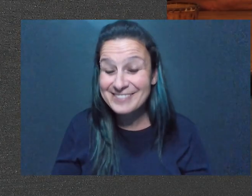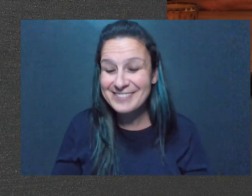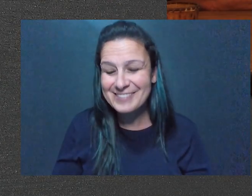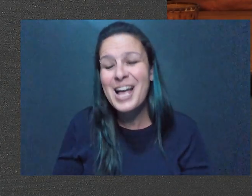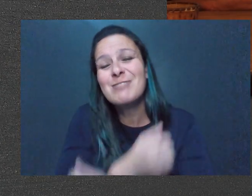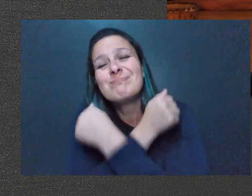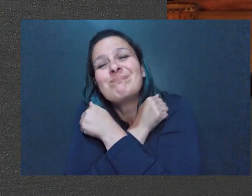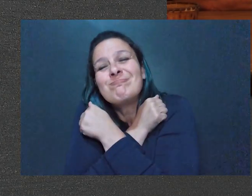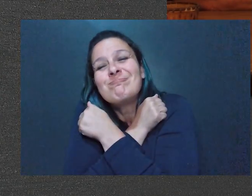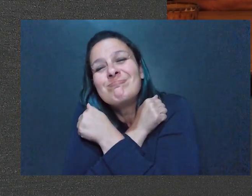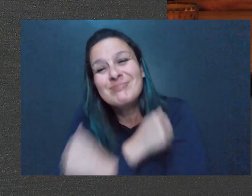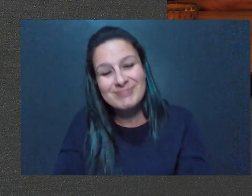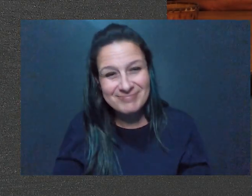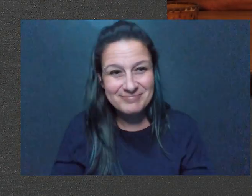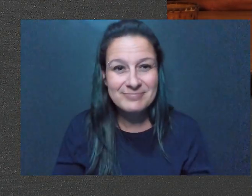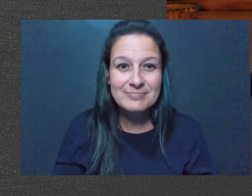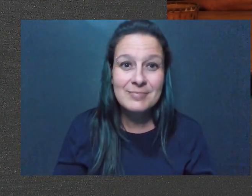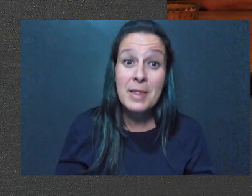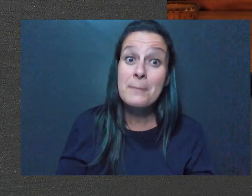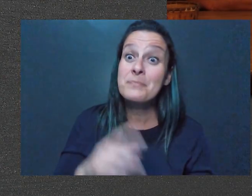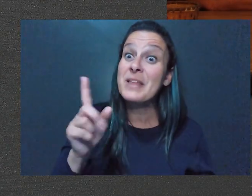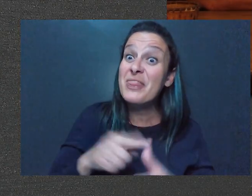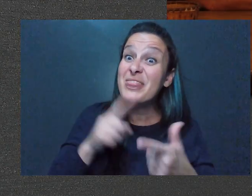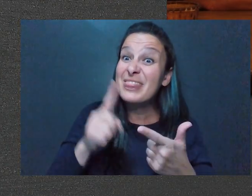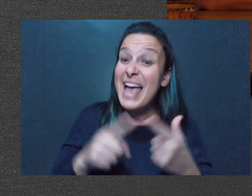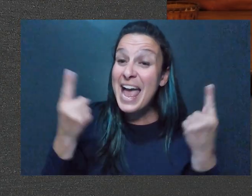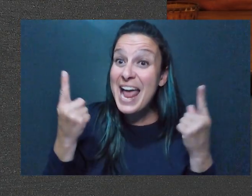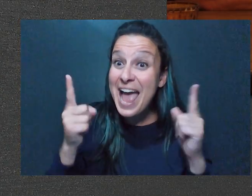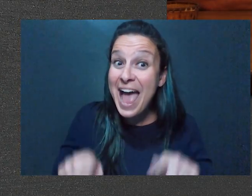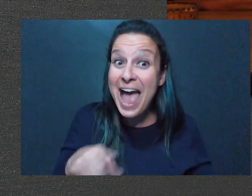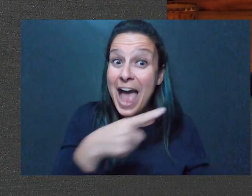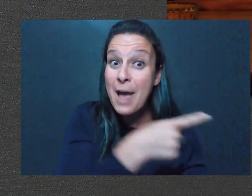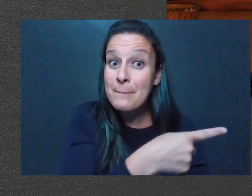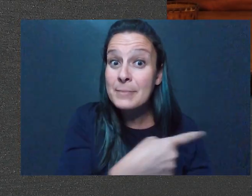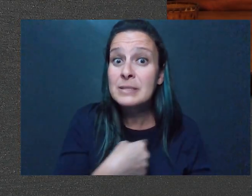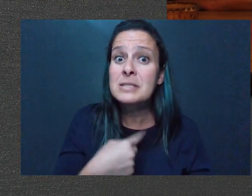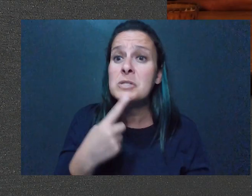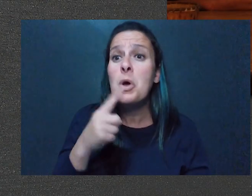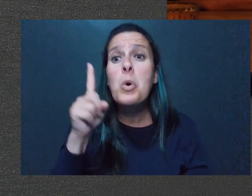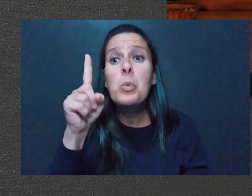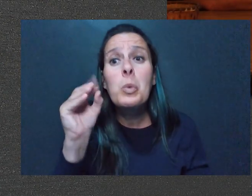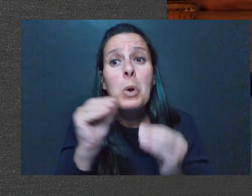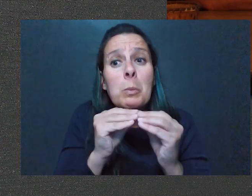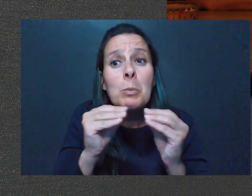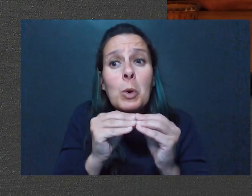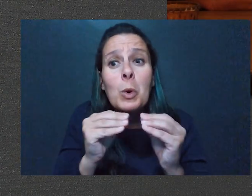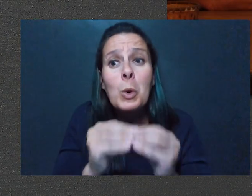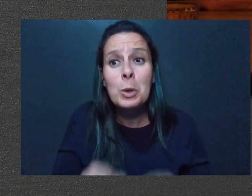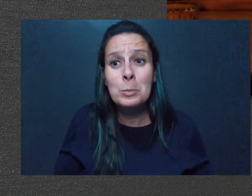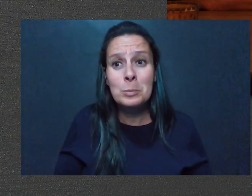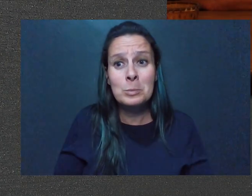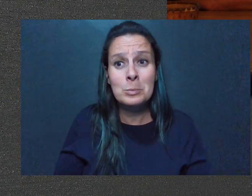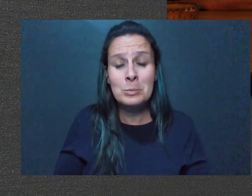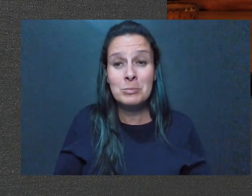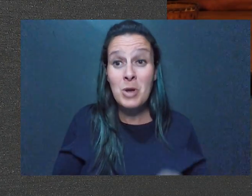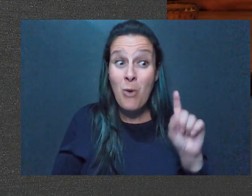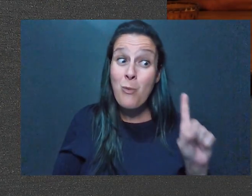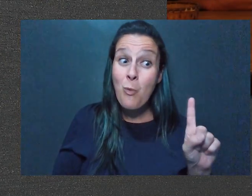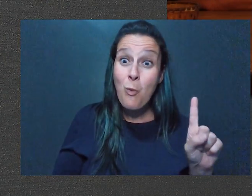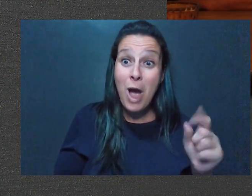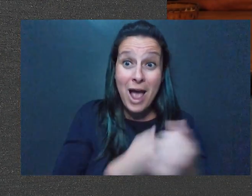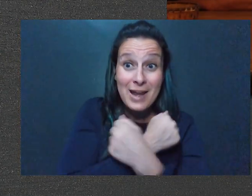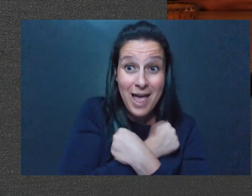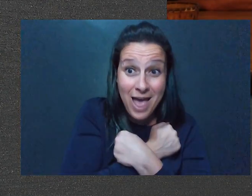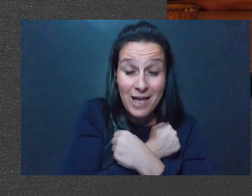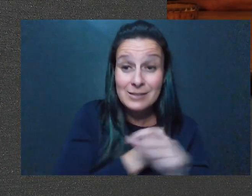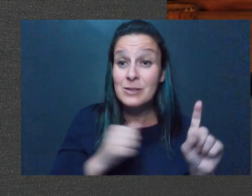got a hug. But then he says he wants just one more. So one hug